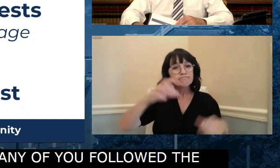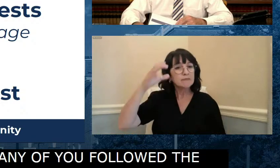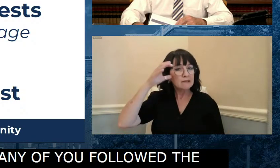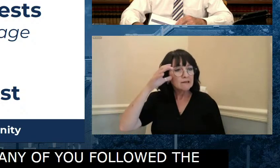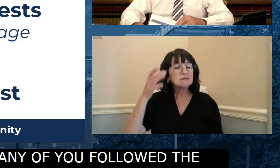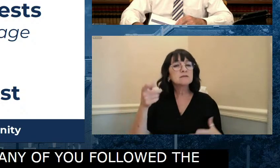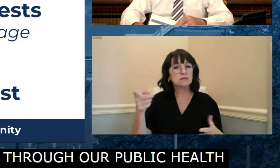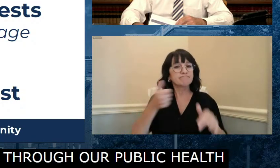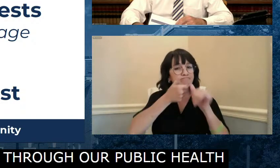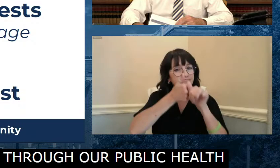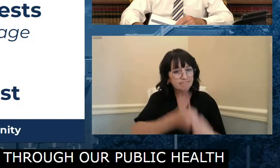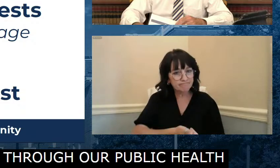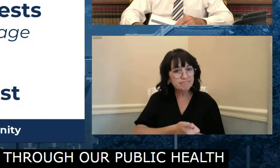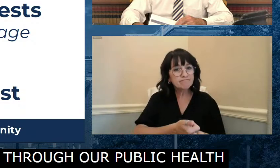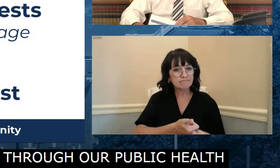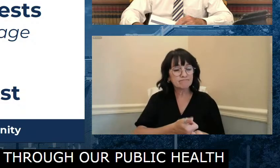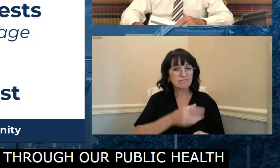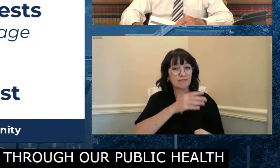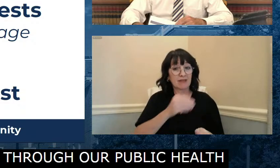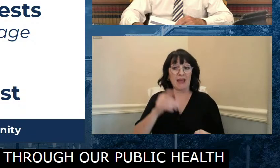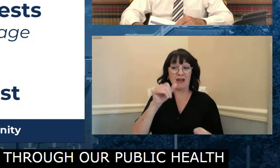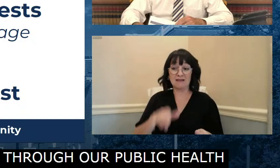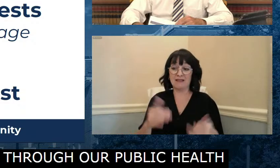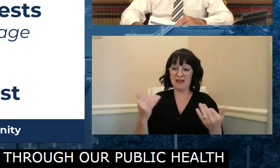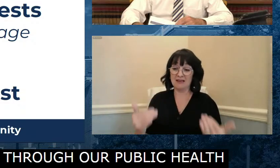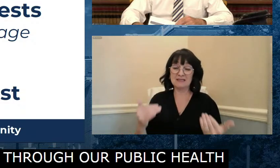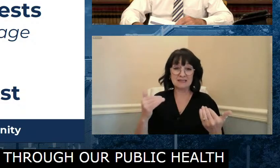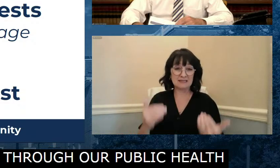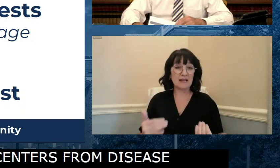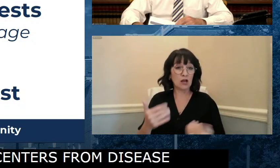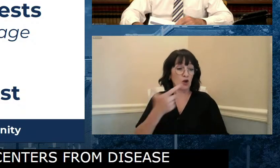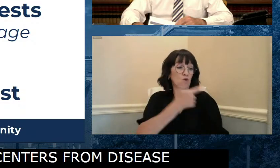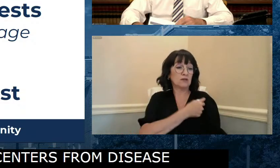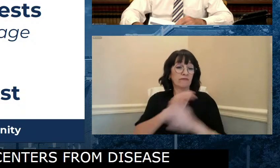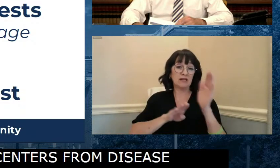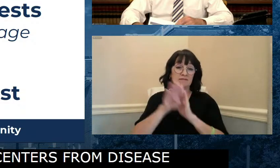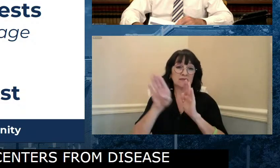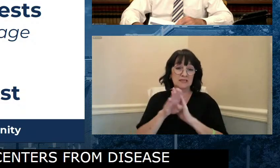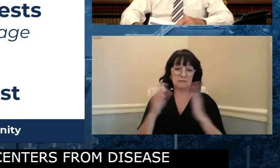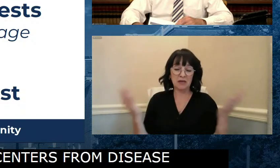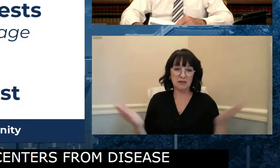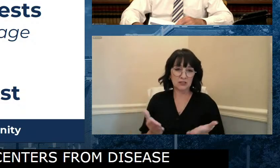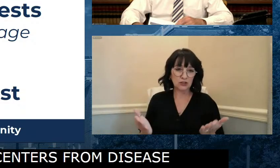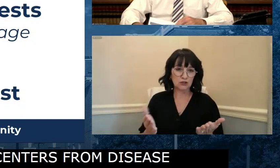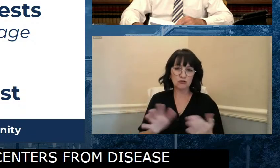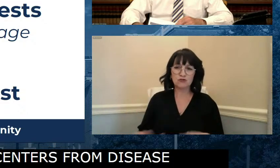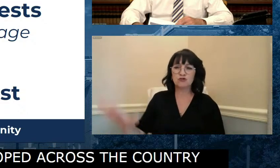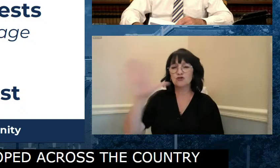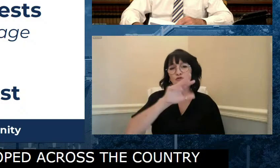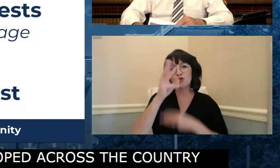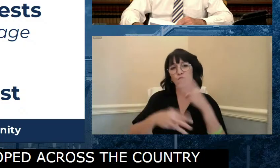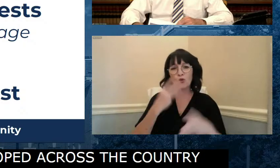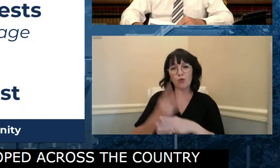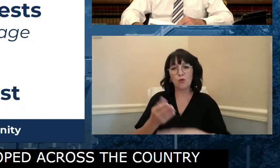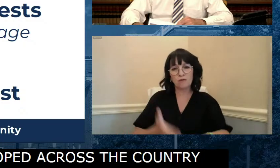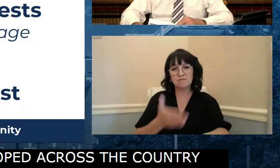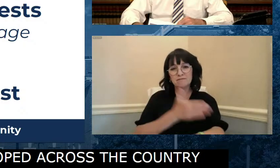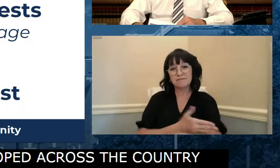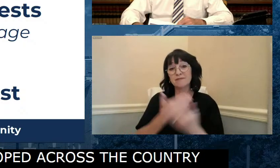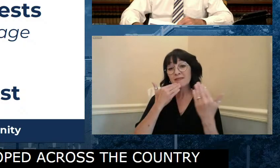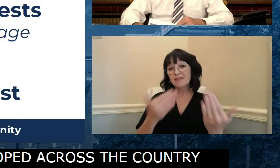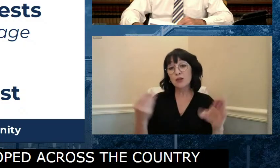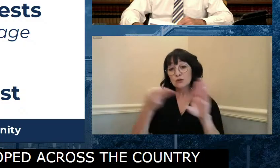Control and the science being developed across the country and around the world. Thanks for joining us tonight, and we'll see you next time.